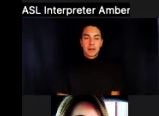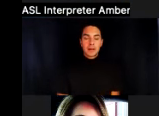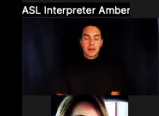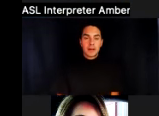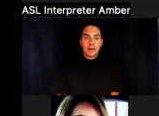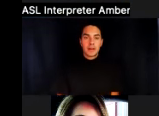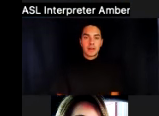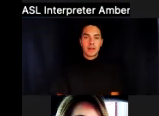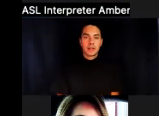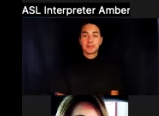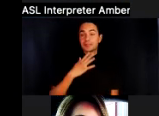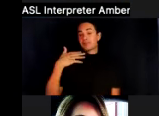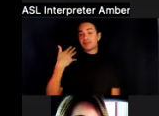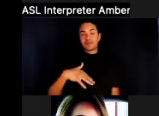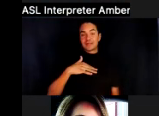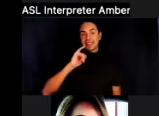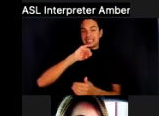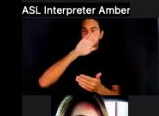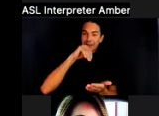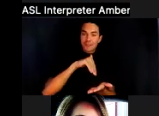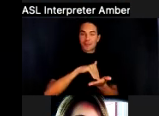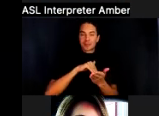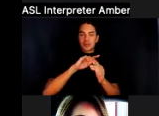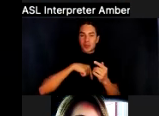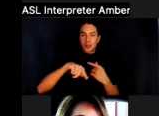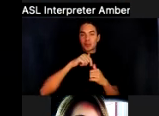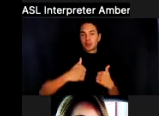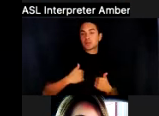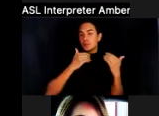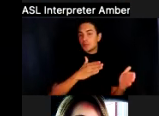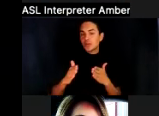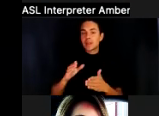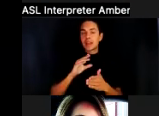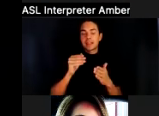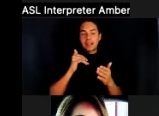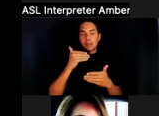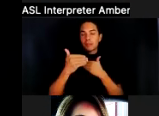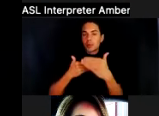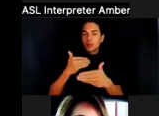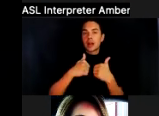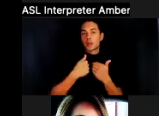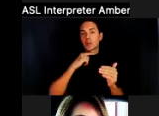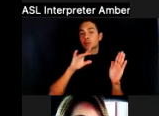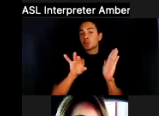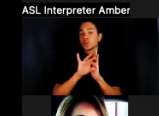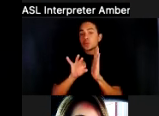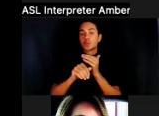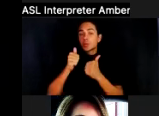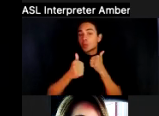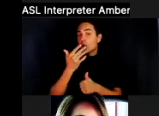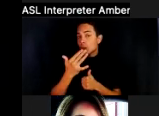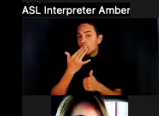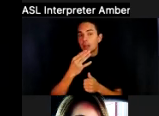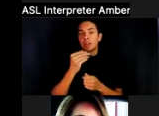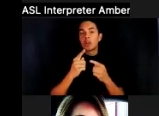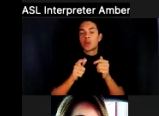it really was sort of centered around survivors, and they led the process of like, how are we going to choose what colors and who's going to